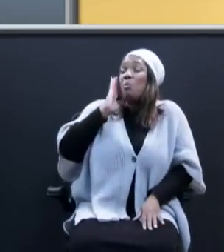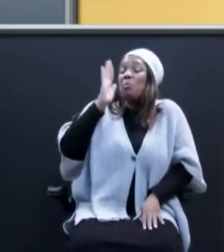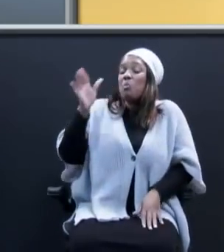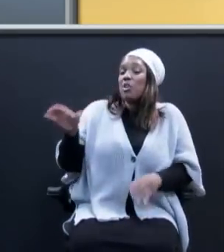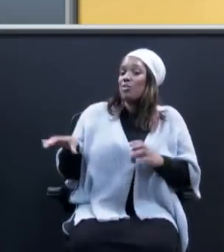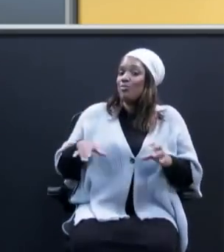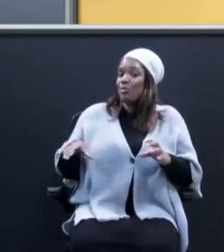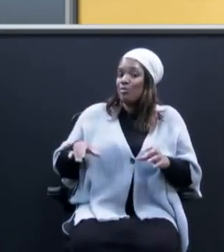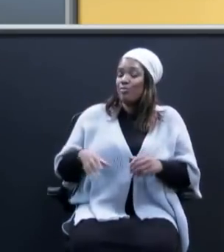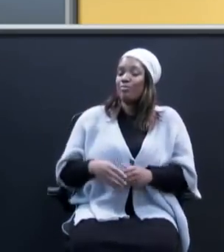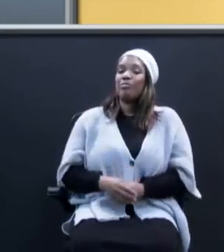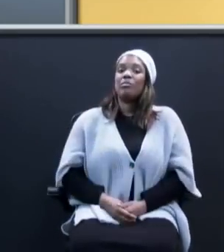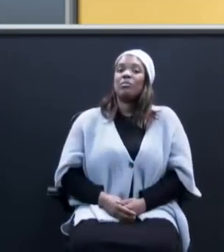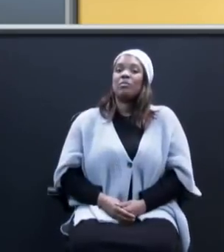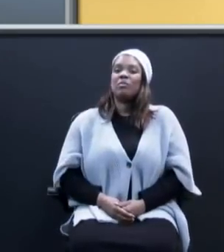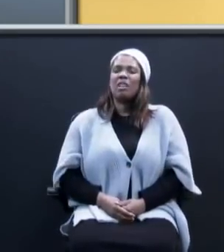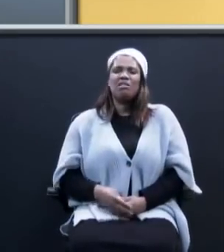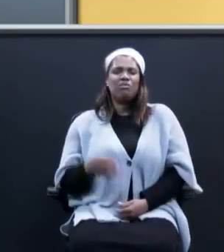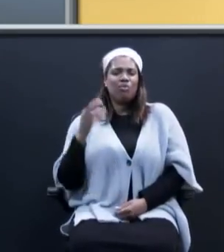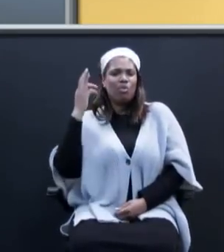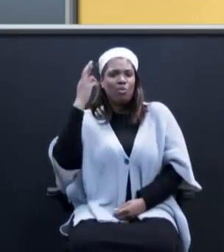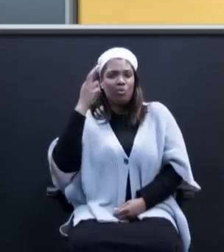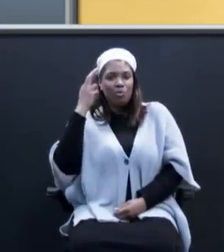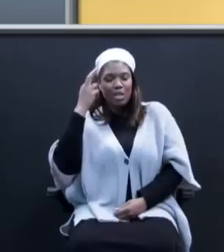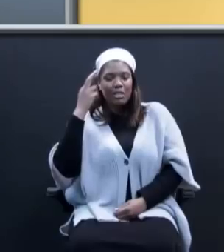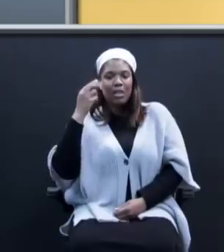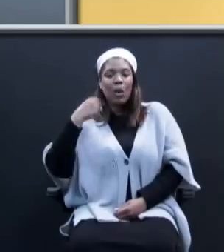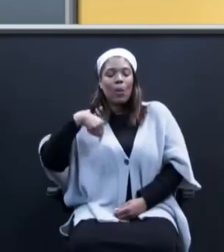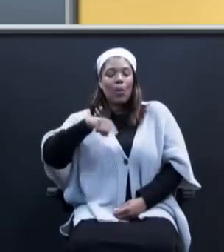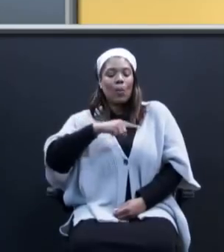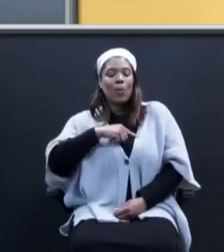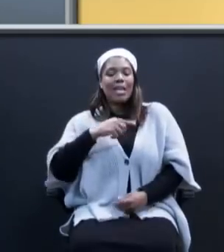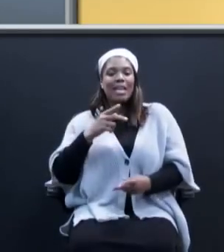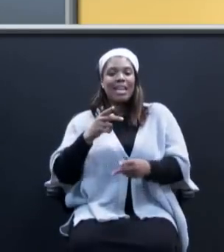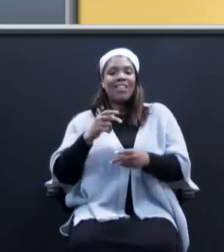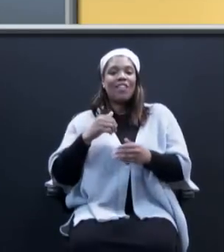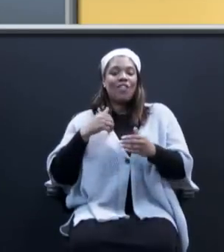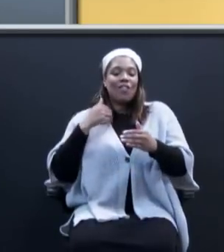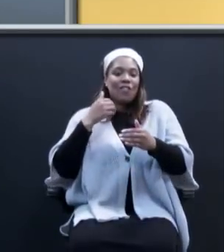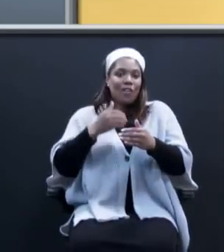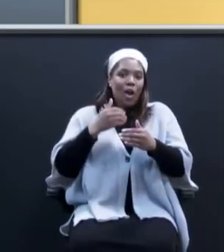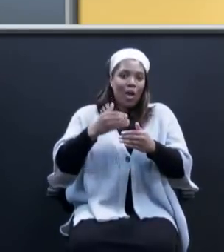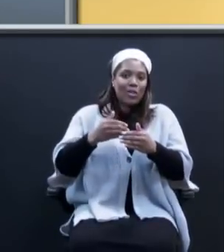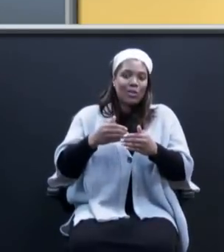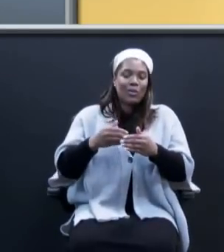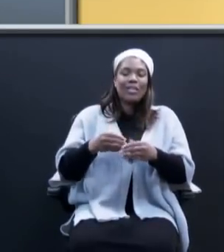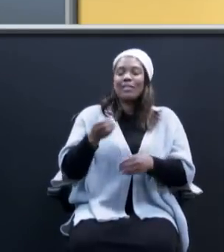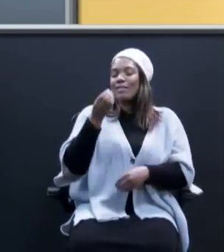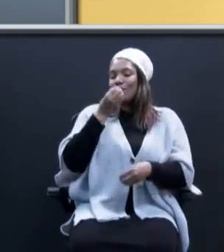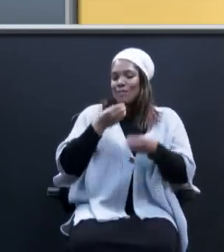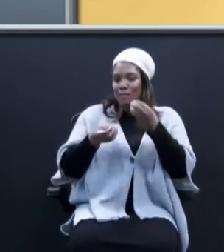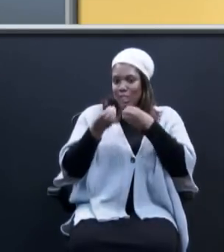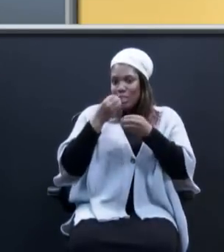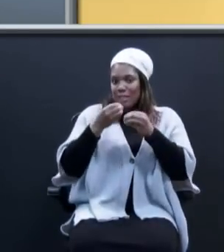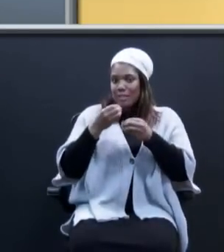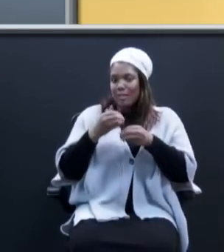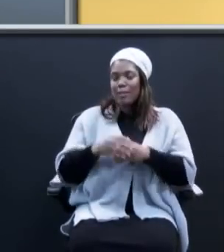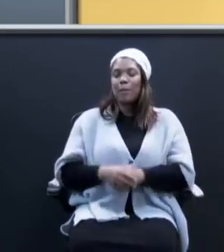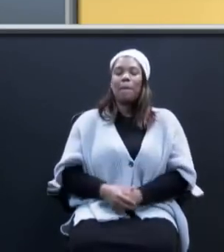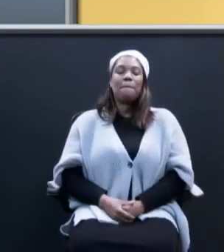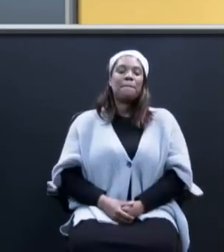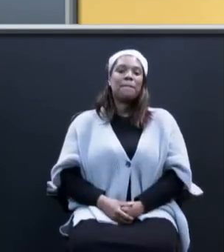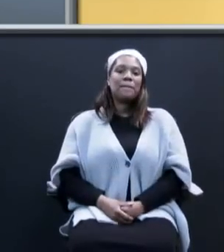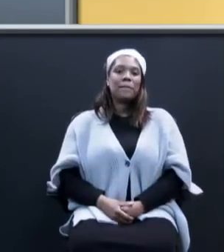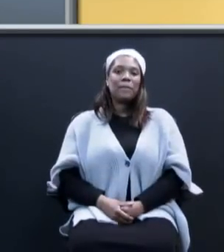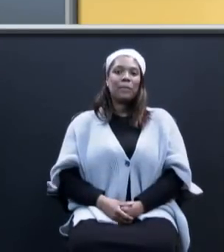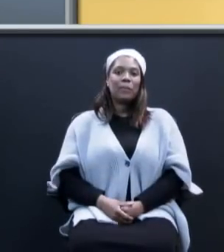That's why we keep these feasts, sisters and brothers. And we ought to keep these feasts throughout your generation. Finish that. You